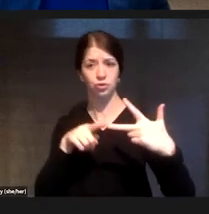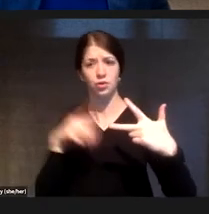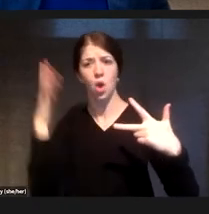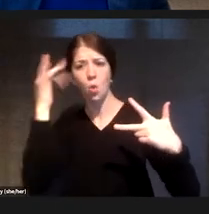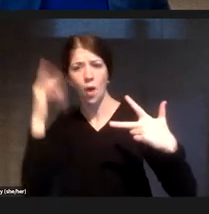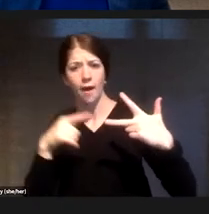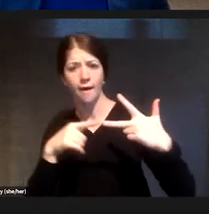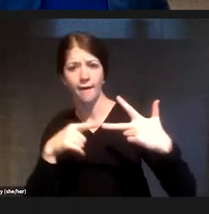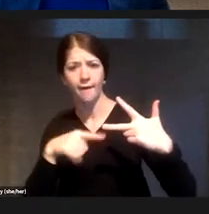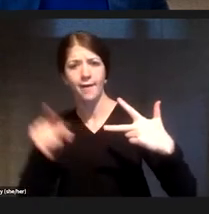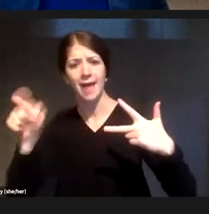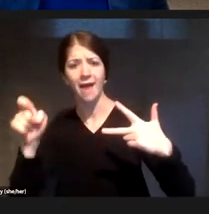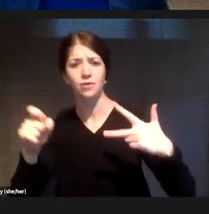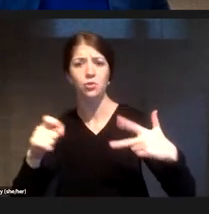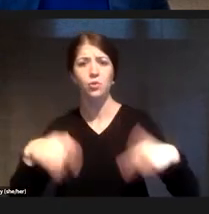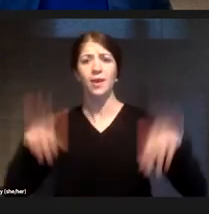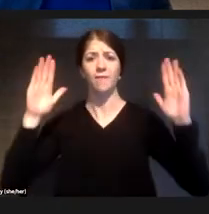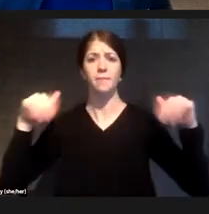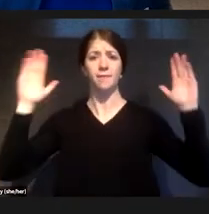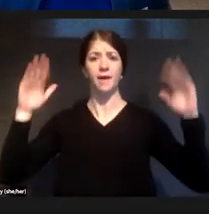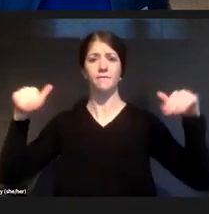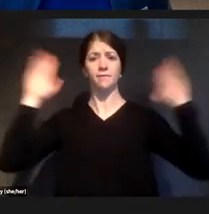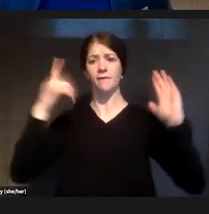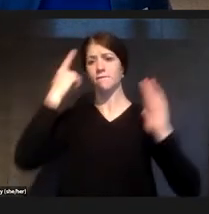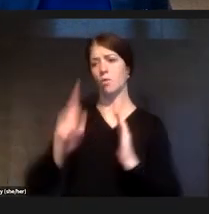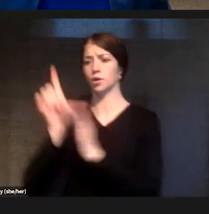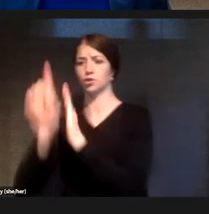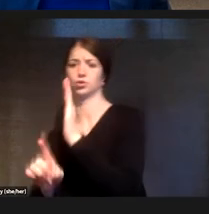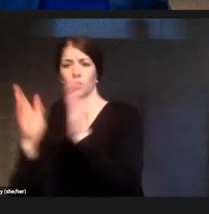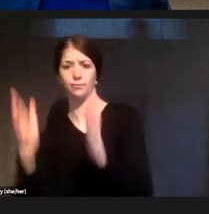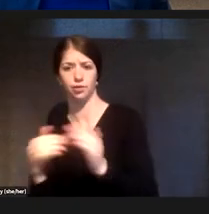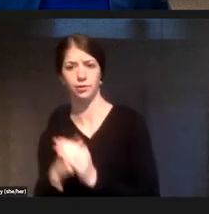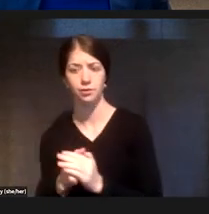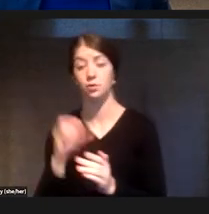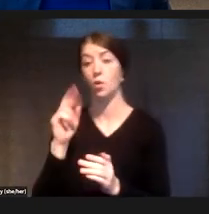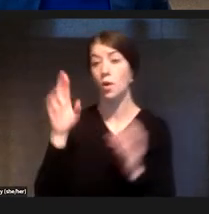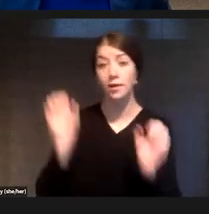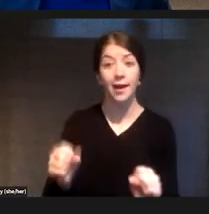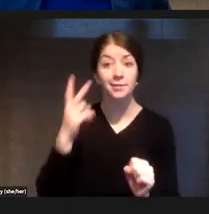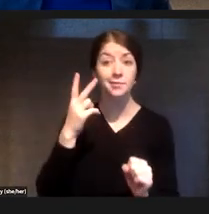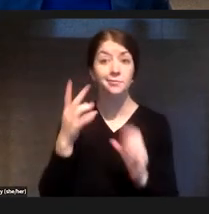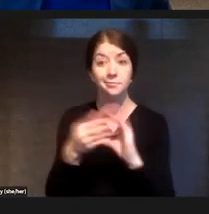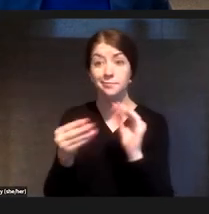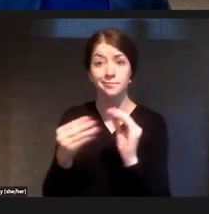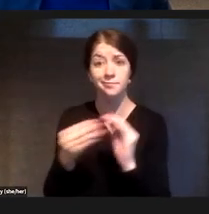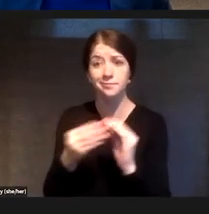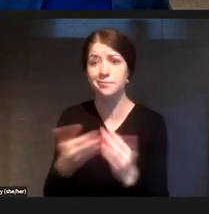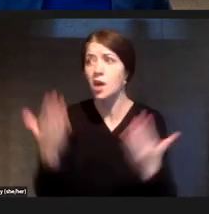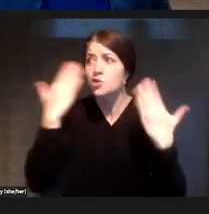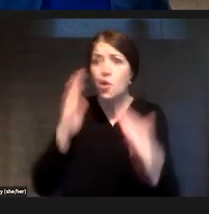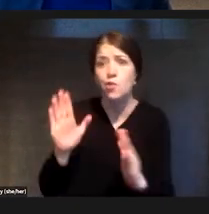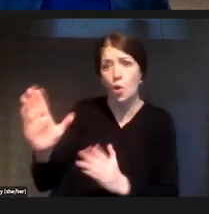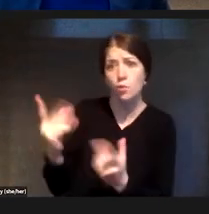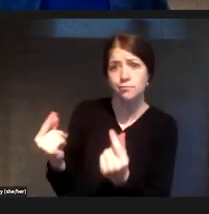their slide up for the short one? Or they will say, we don't know what that short individual did to then dig themselves into the hole that they are